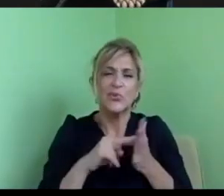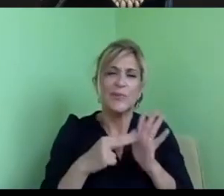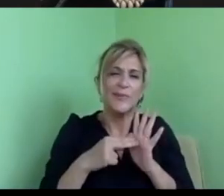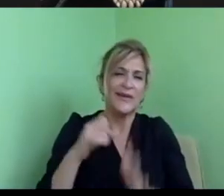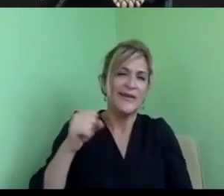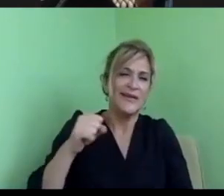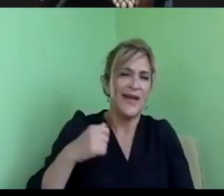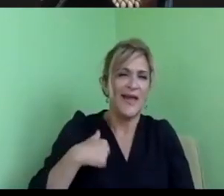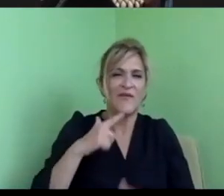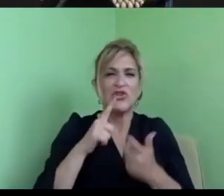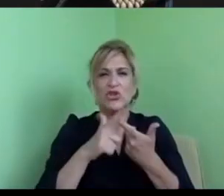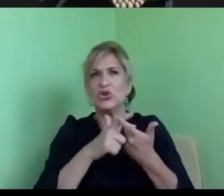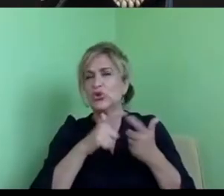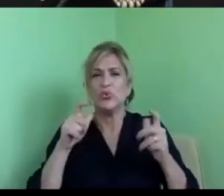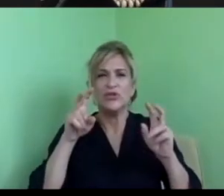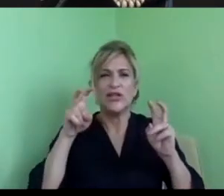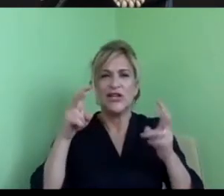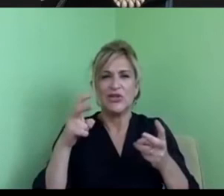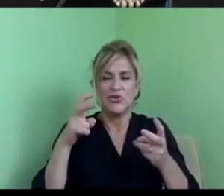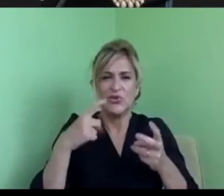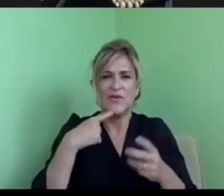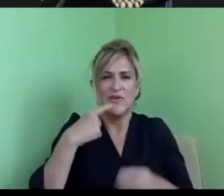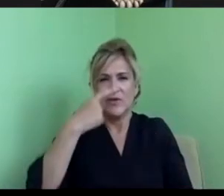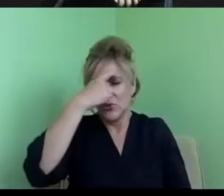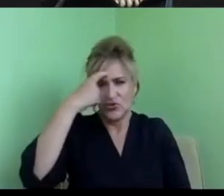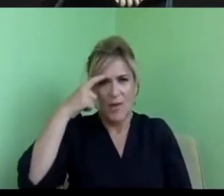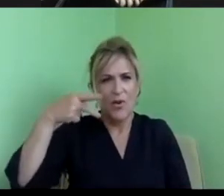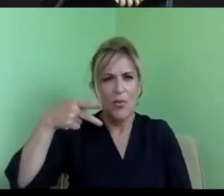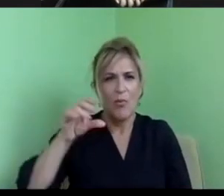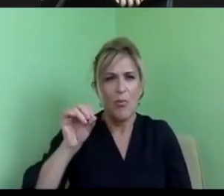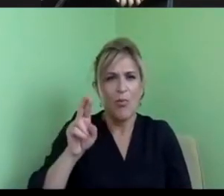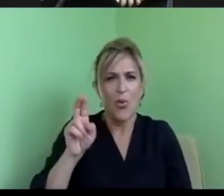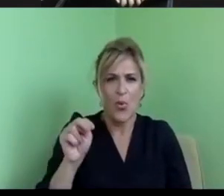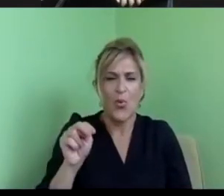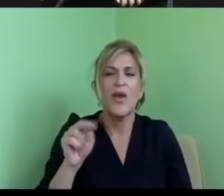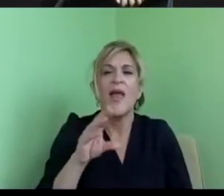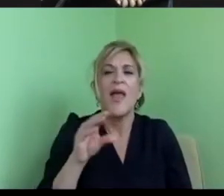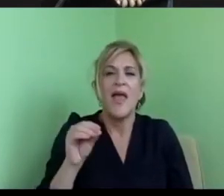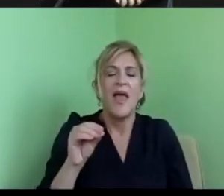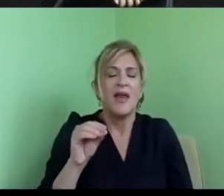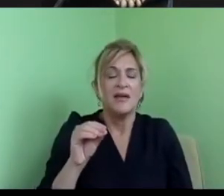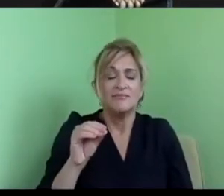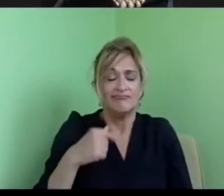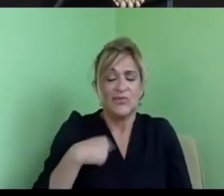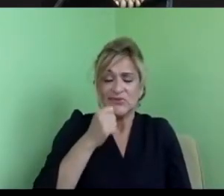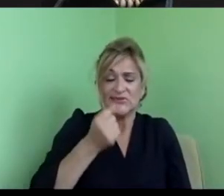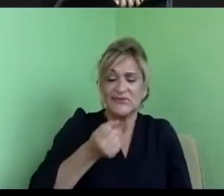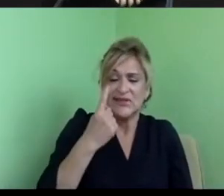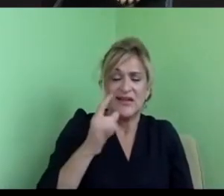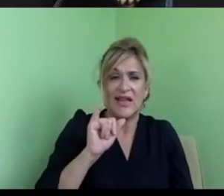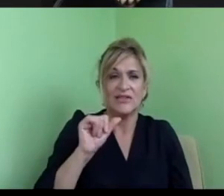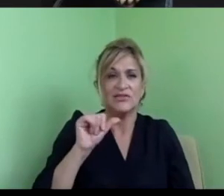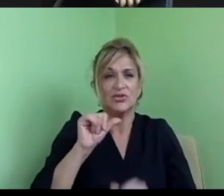huge issue with like the trauma the trauma porn and then you know and then like and i don't understand in terms of social media